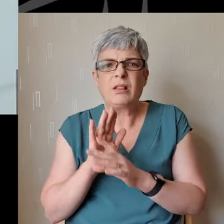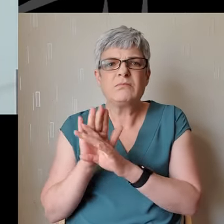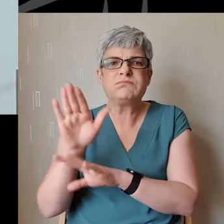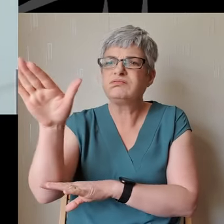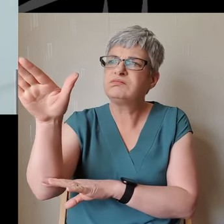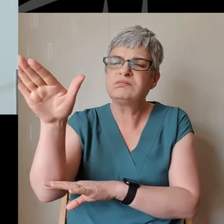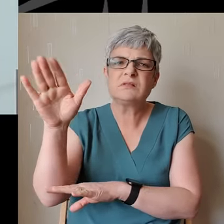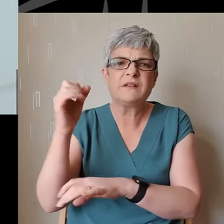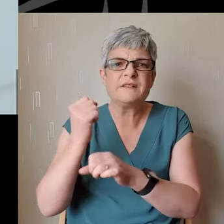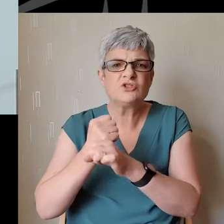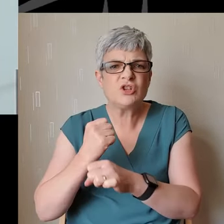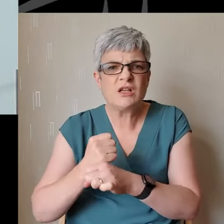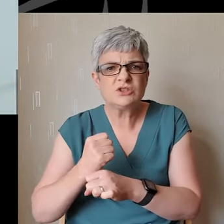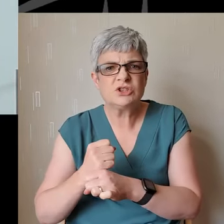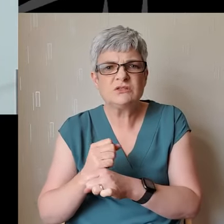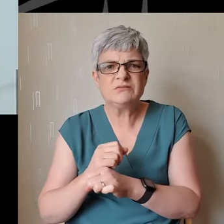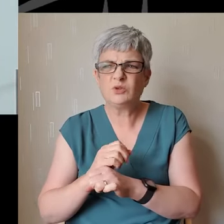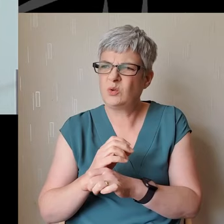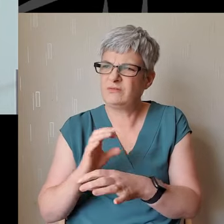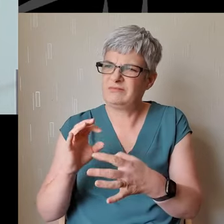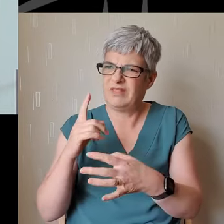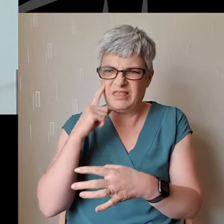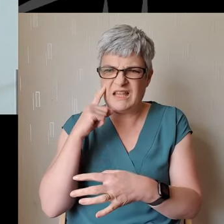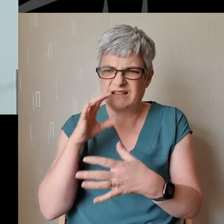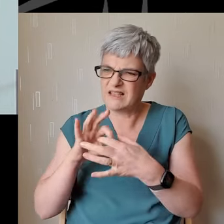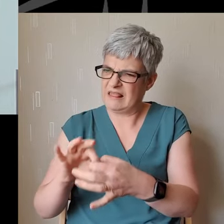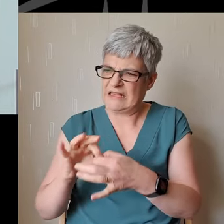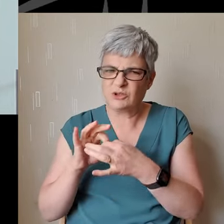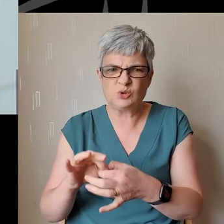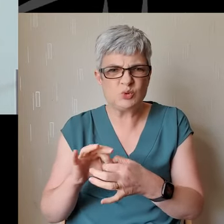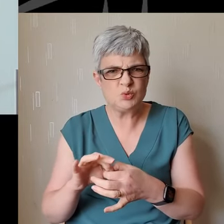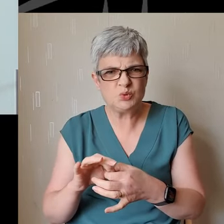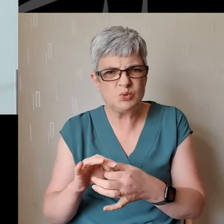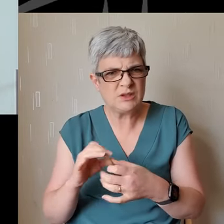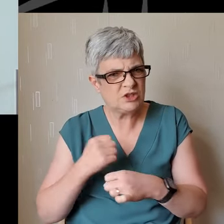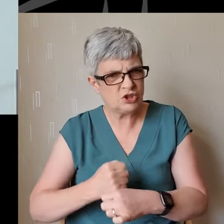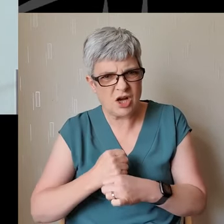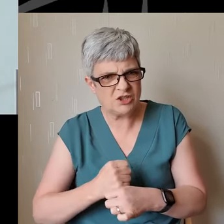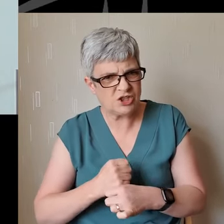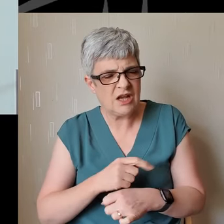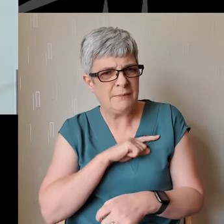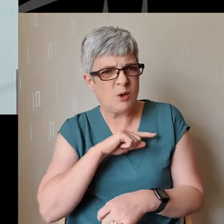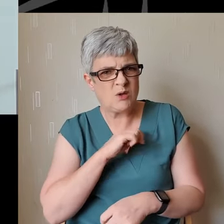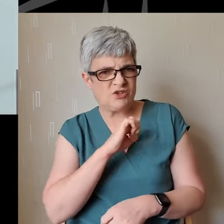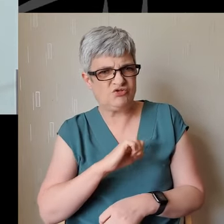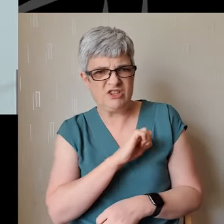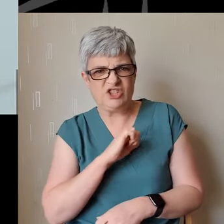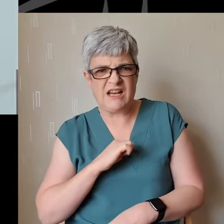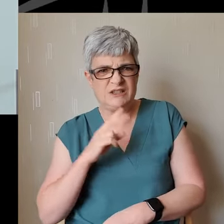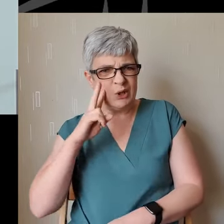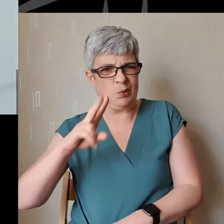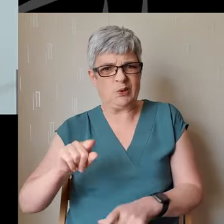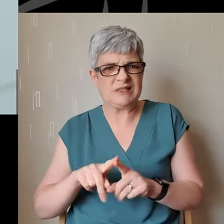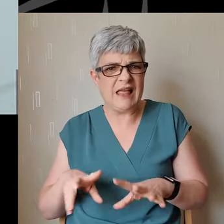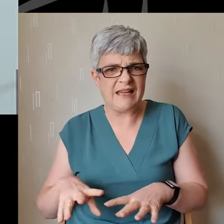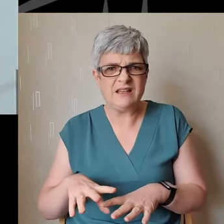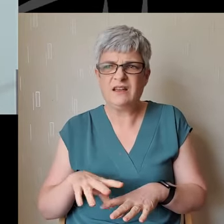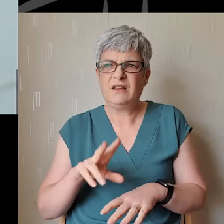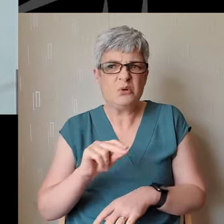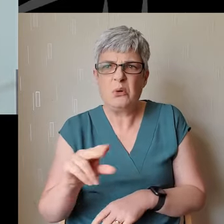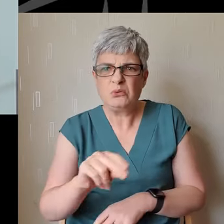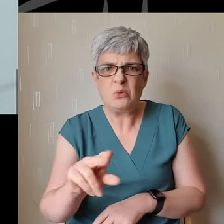Maybe that's due to Christianity being portrayed as a list of don't do's. Don't do this, don't do that, give up such and